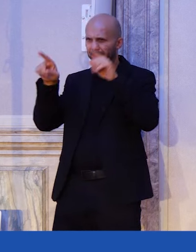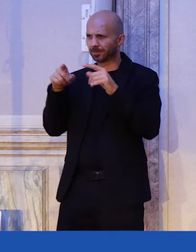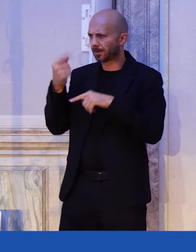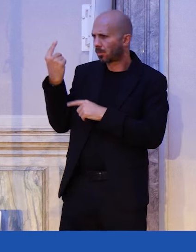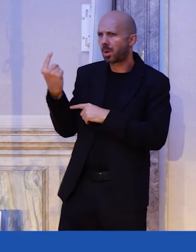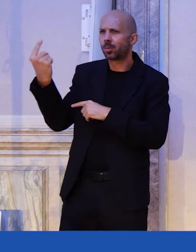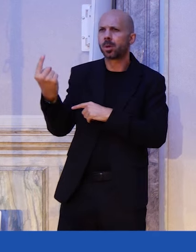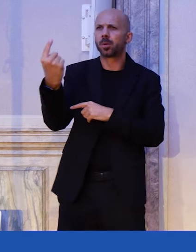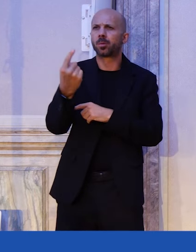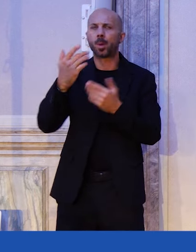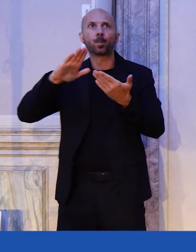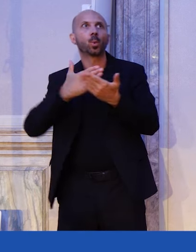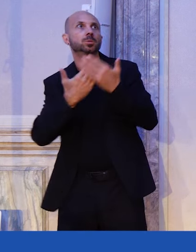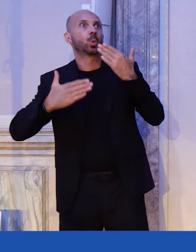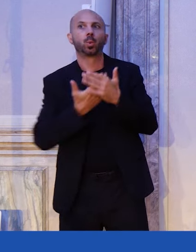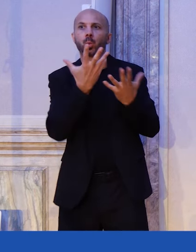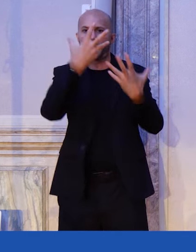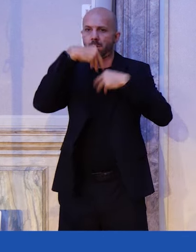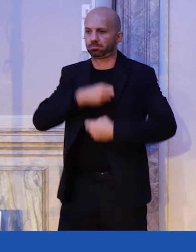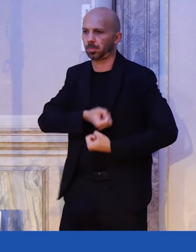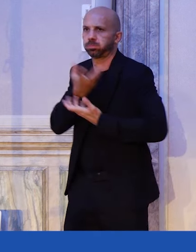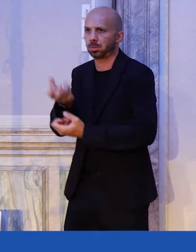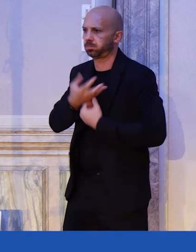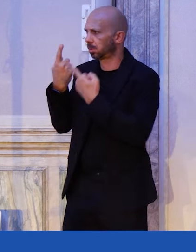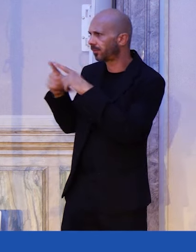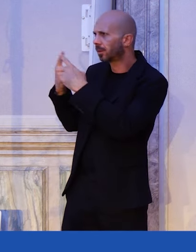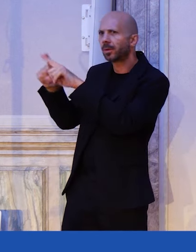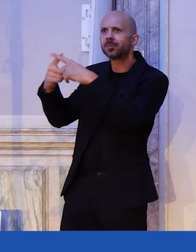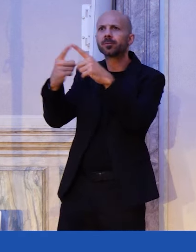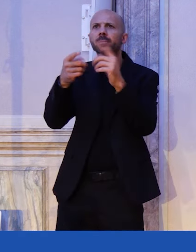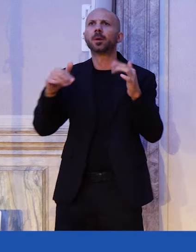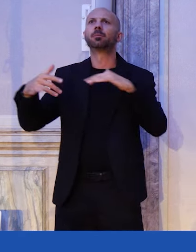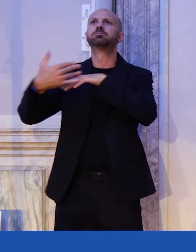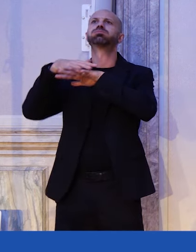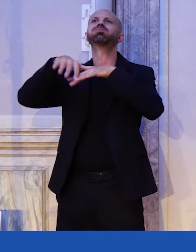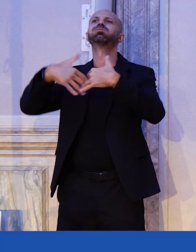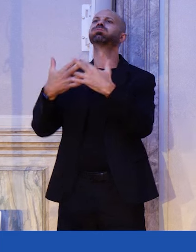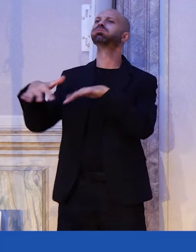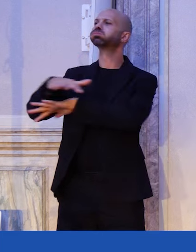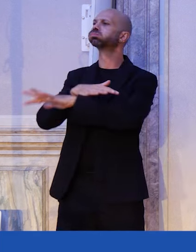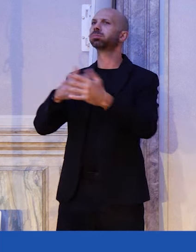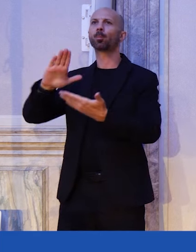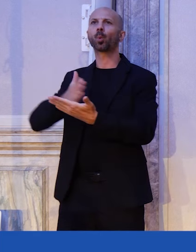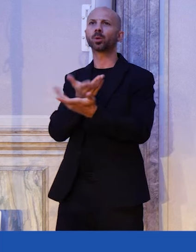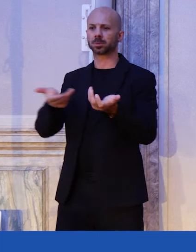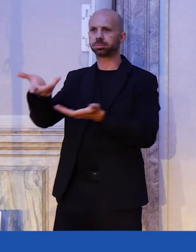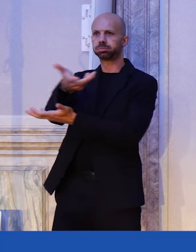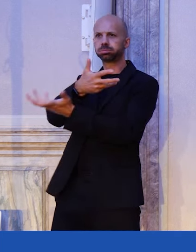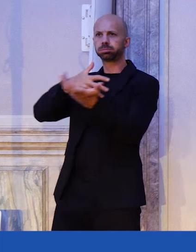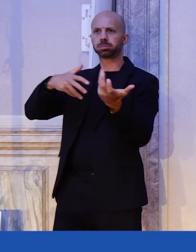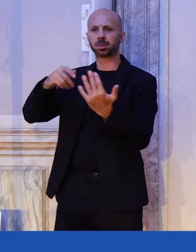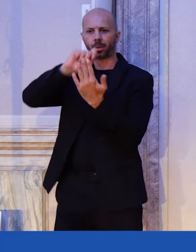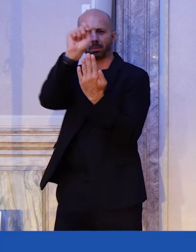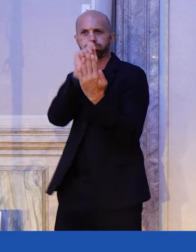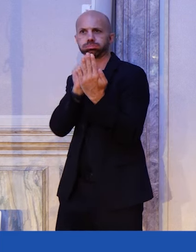responds to the demands of new music in a different way creating a multifaceted and complex dialogue that